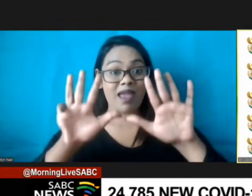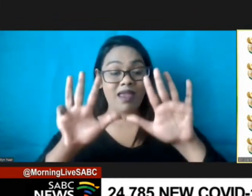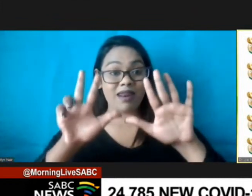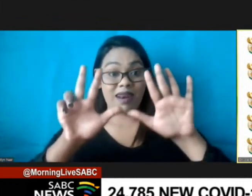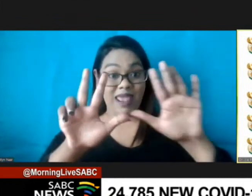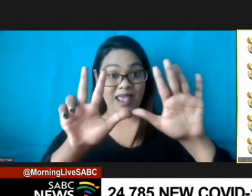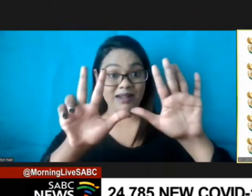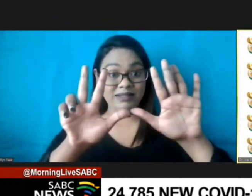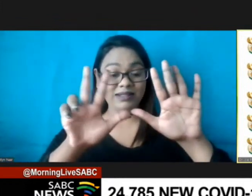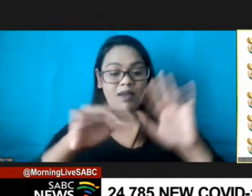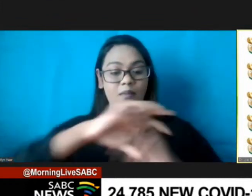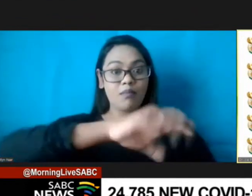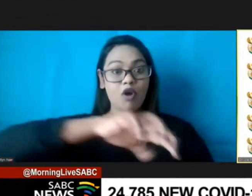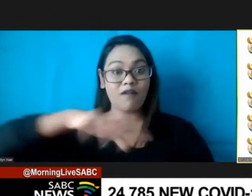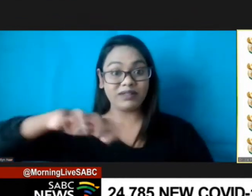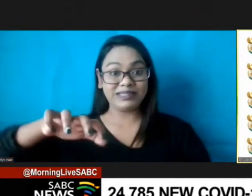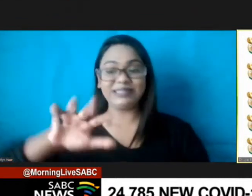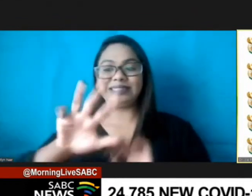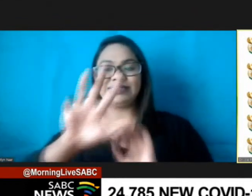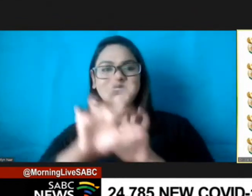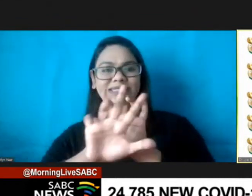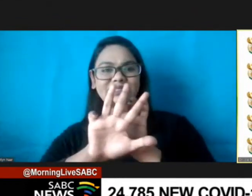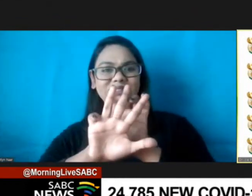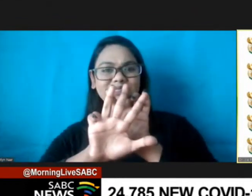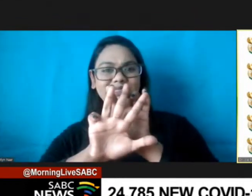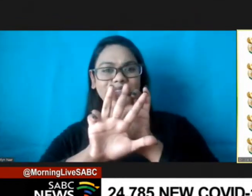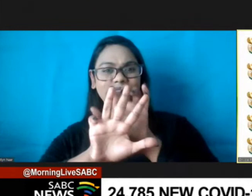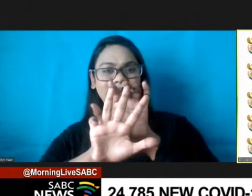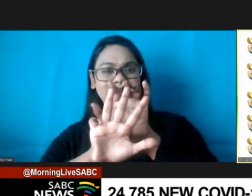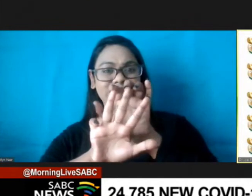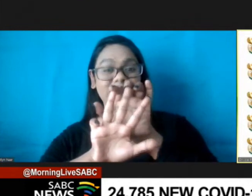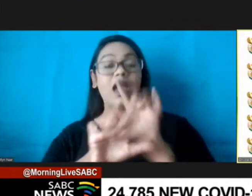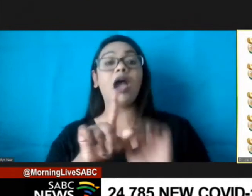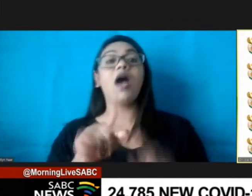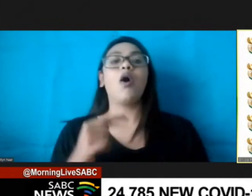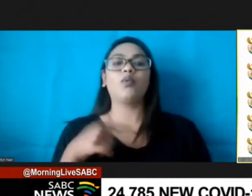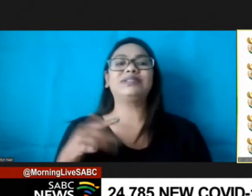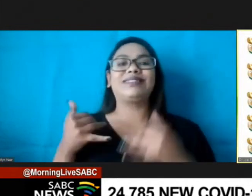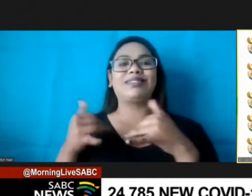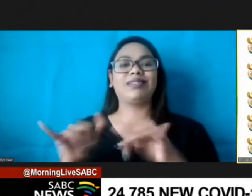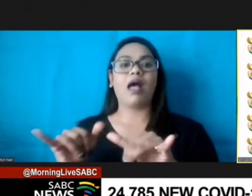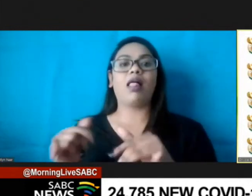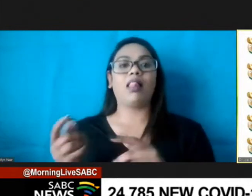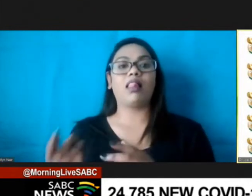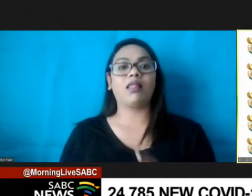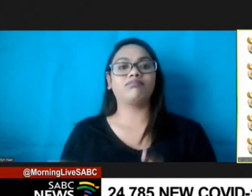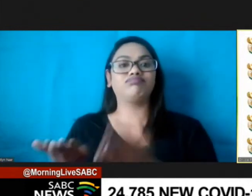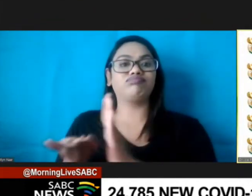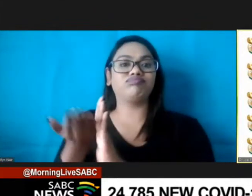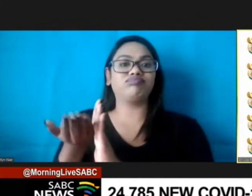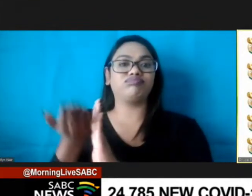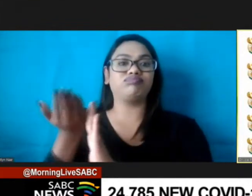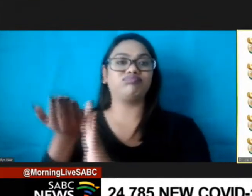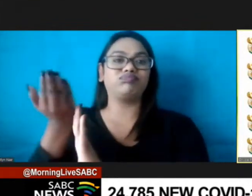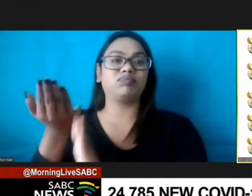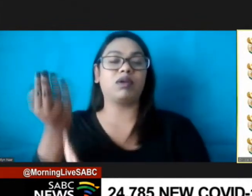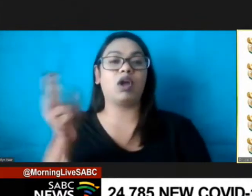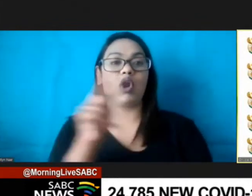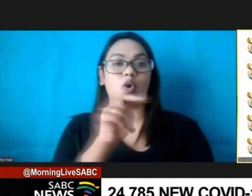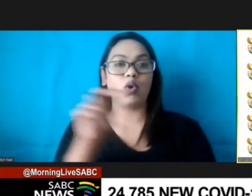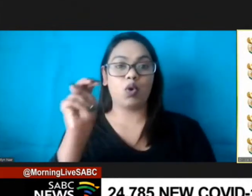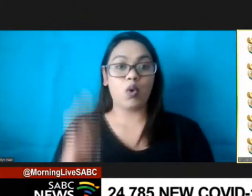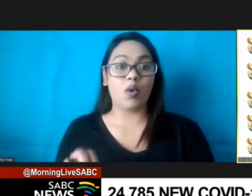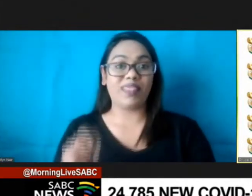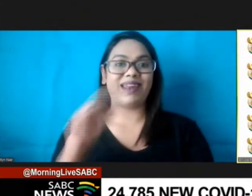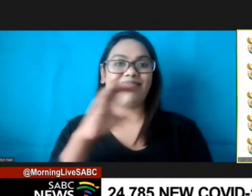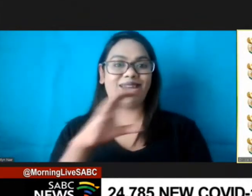wave. But the rise in numbers tell us that it's a matter of technical description. Otherwise, it's already